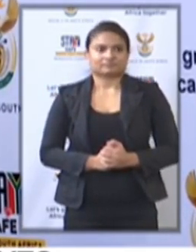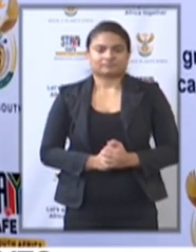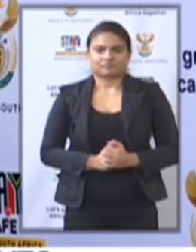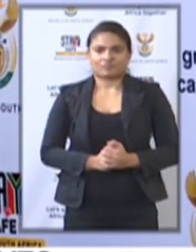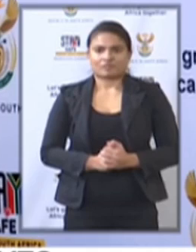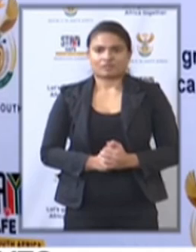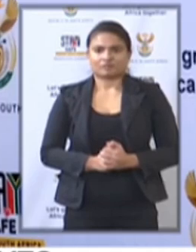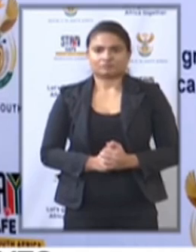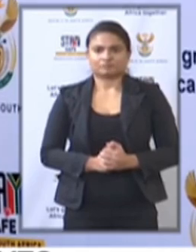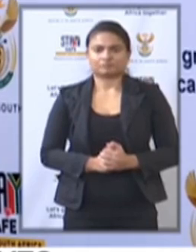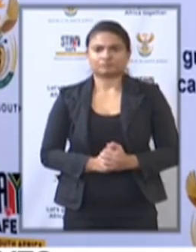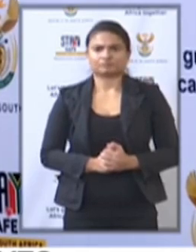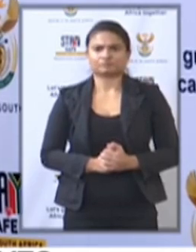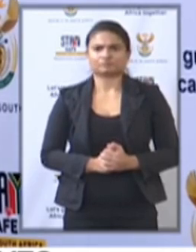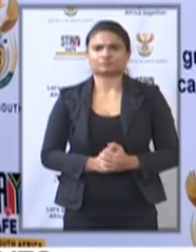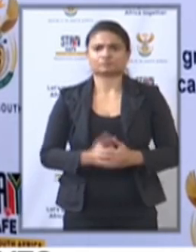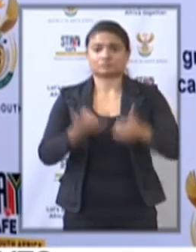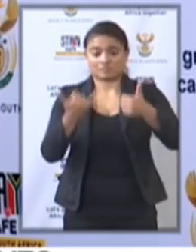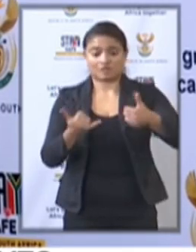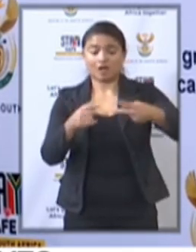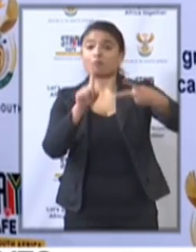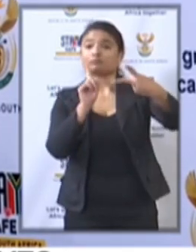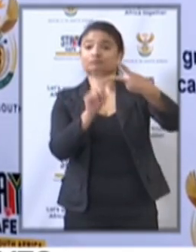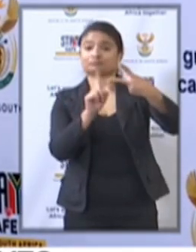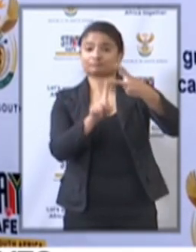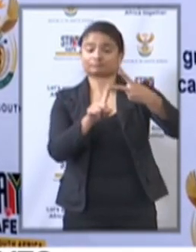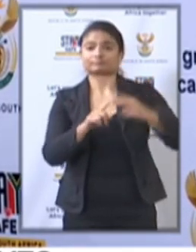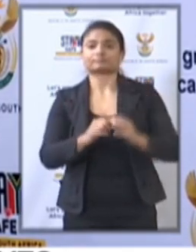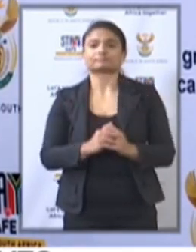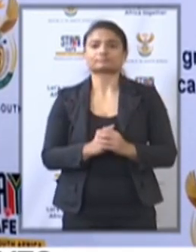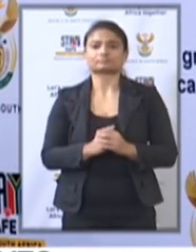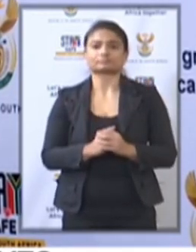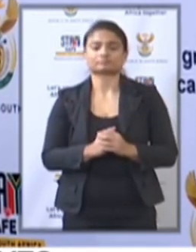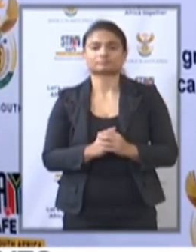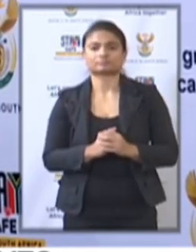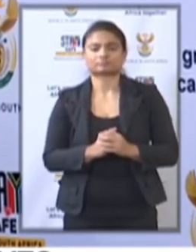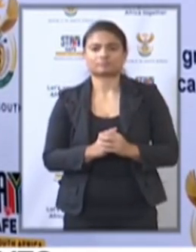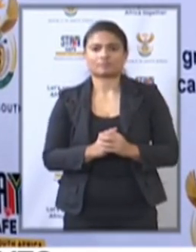Sesiyongena esigabeni sethu sesibili. We are now going to get into our second part of